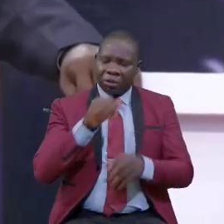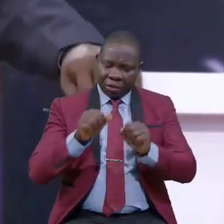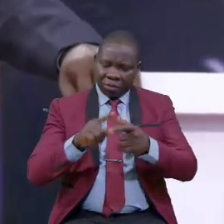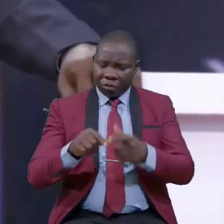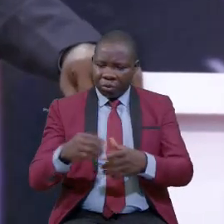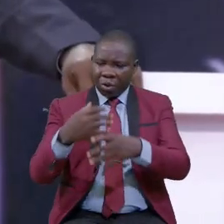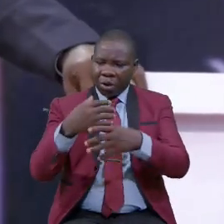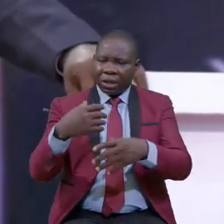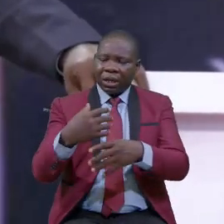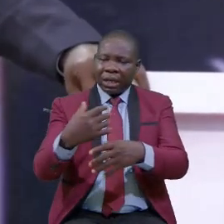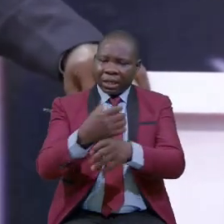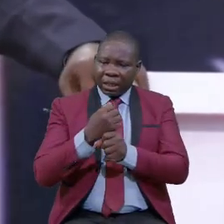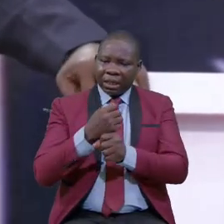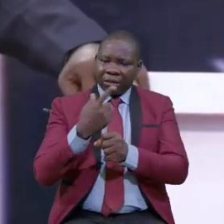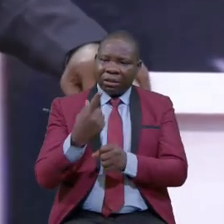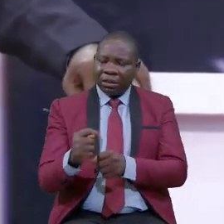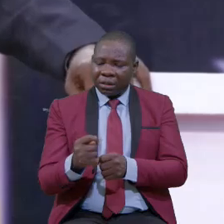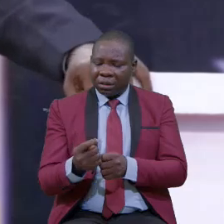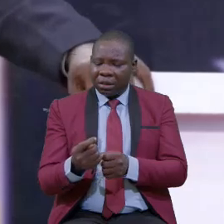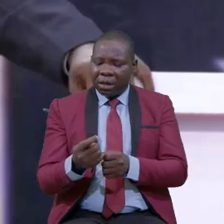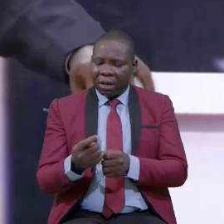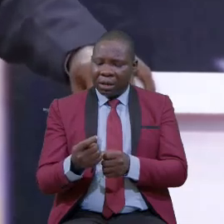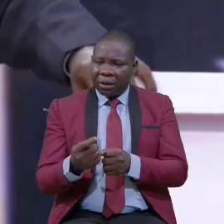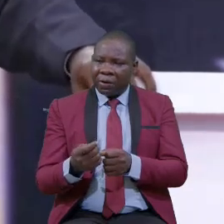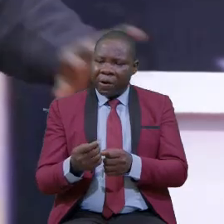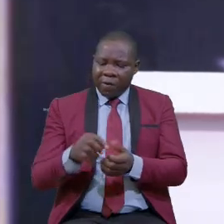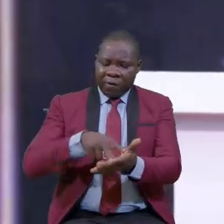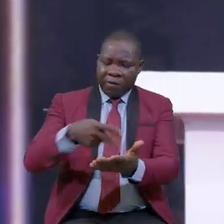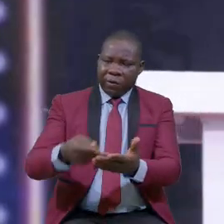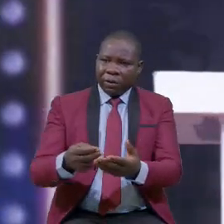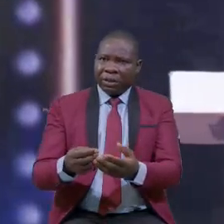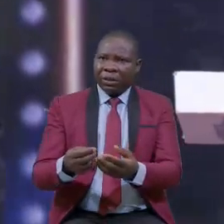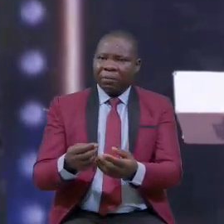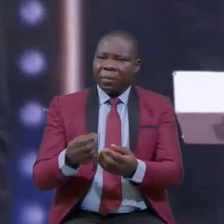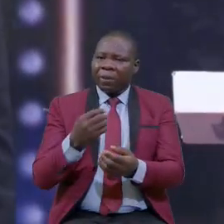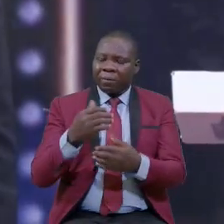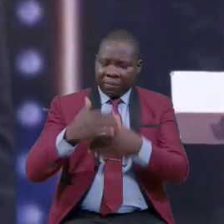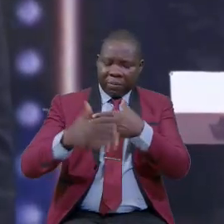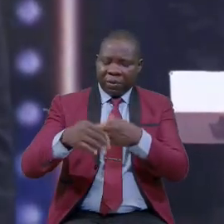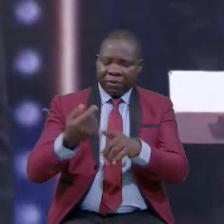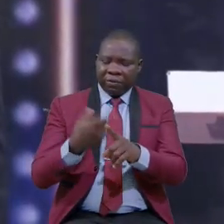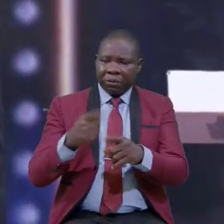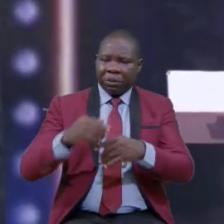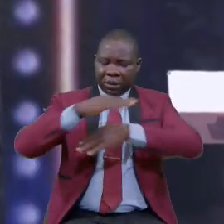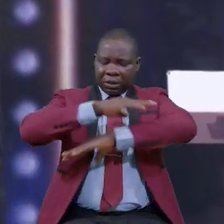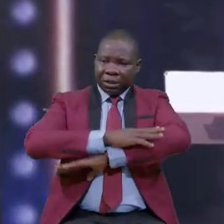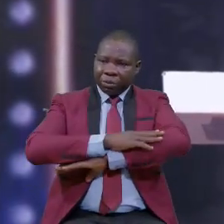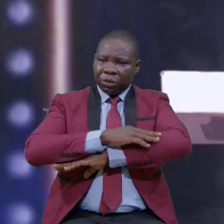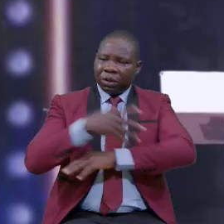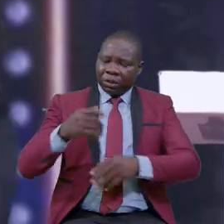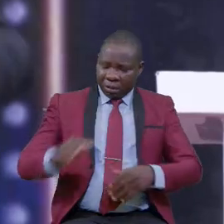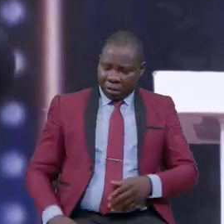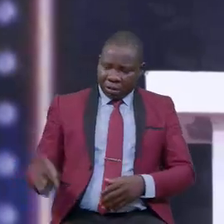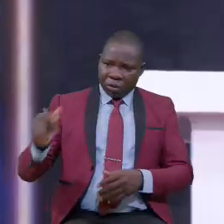dogs will come and he leak your wounds what do you have he never asked any question but now over there when it was